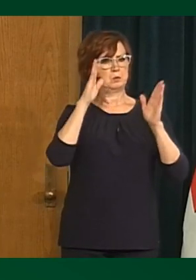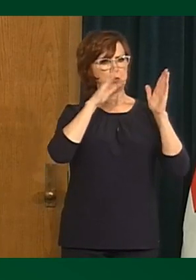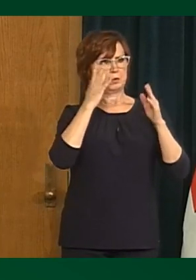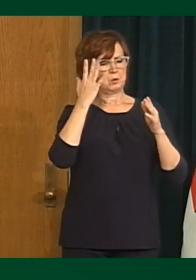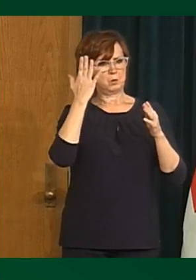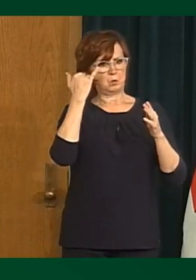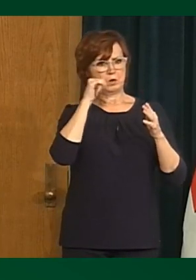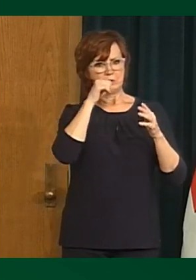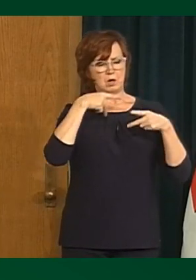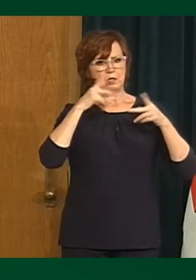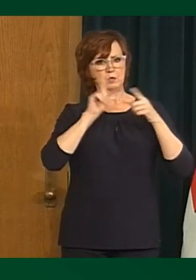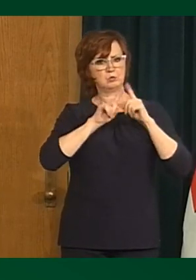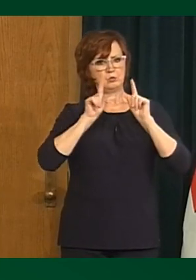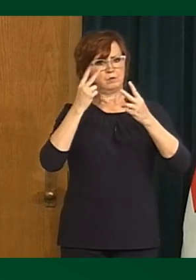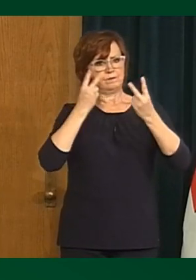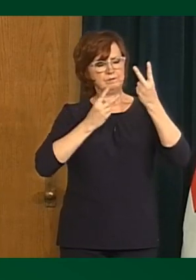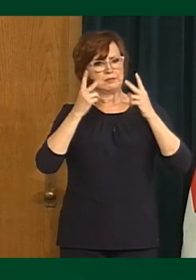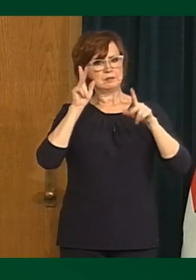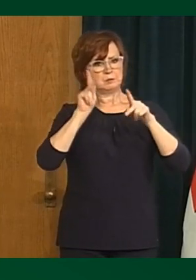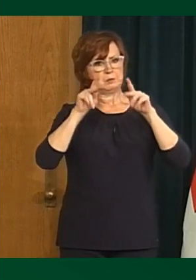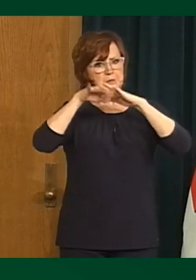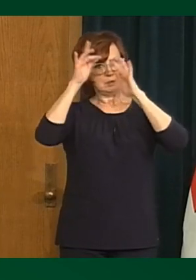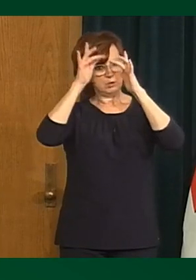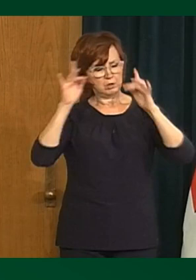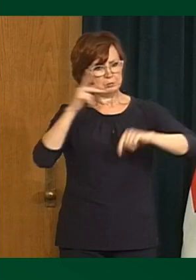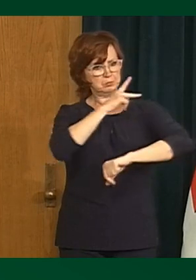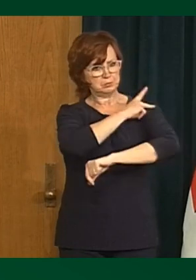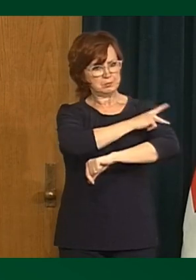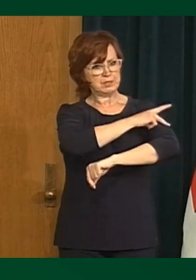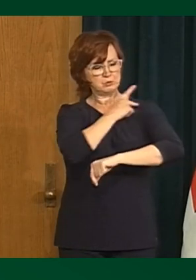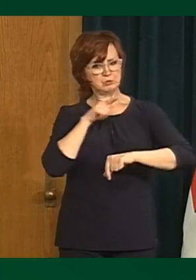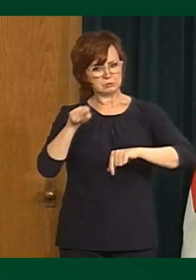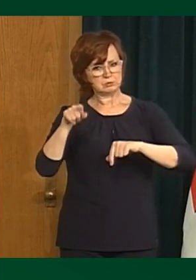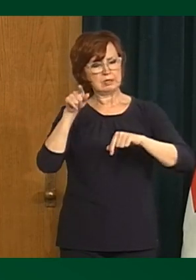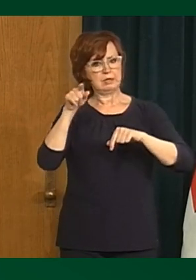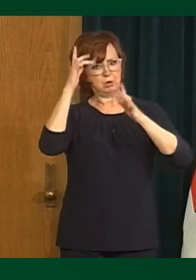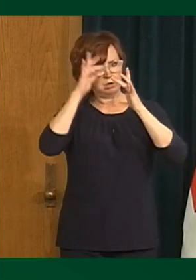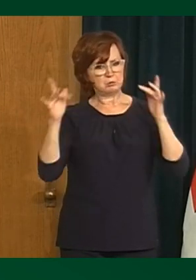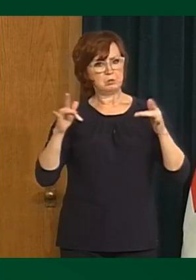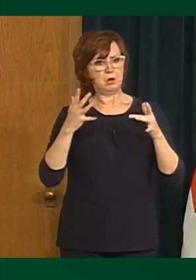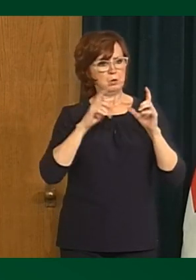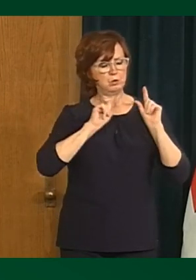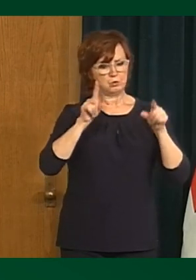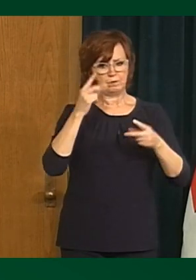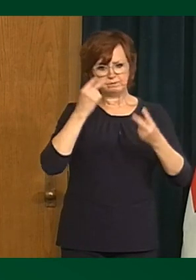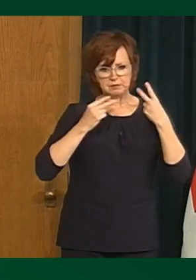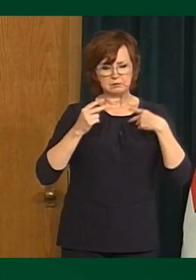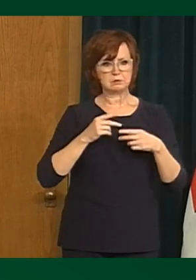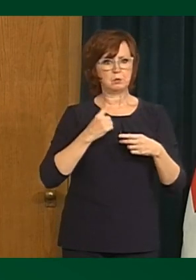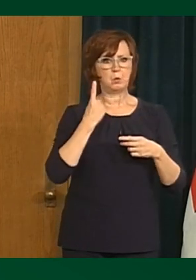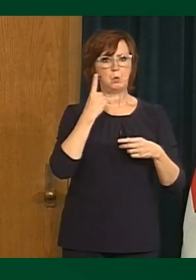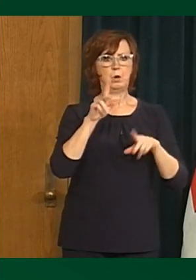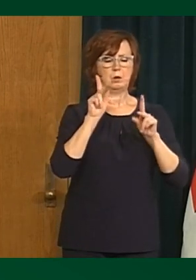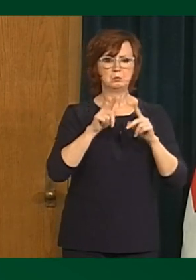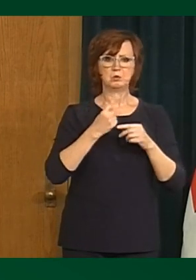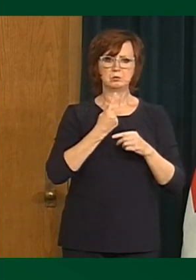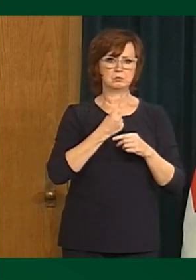why there couldn't be some safety measures in place to allow a single support